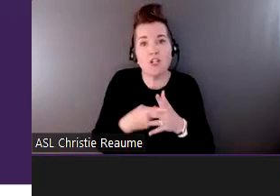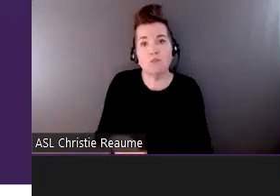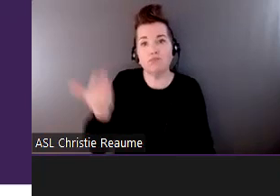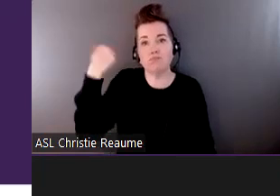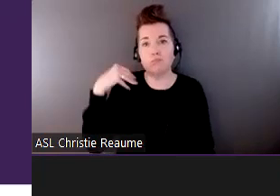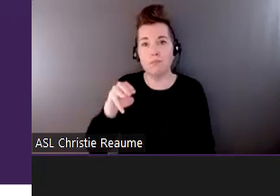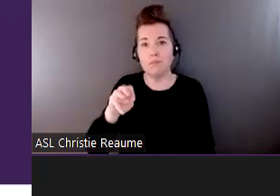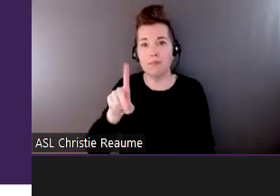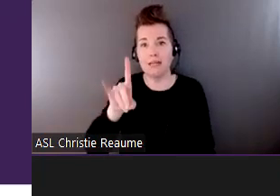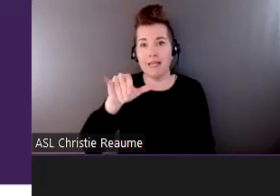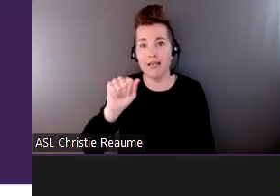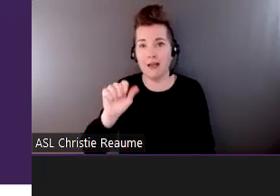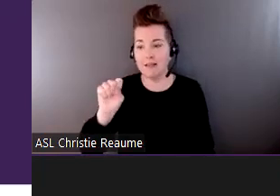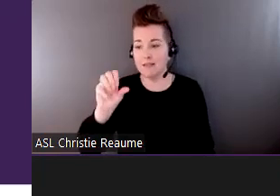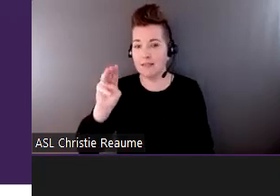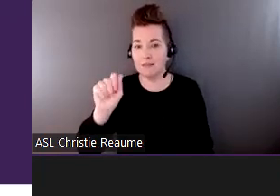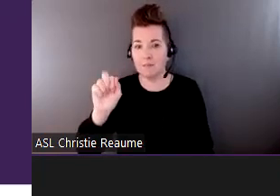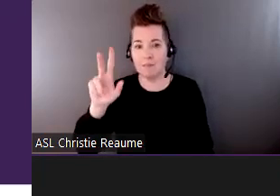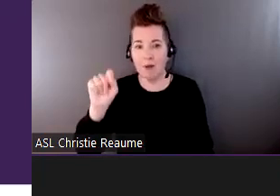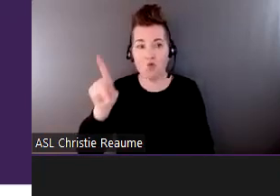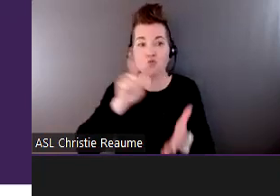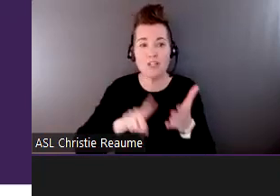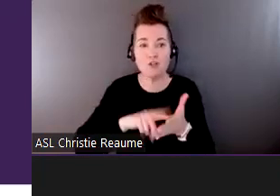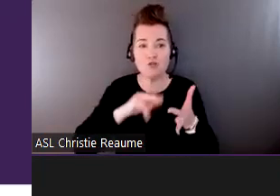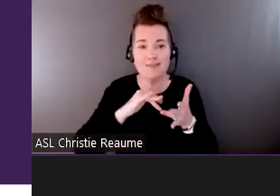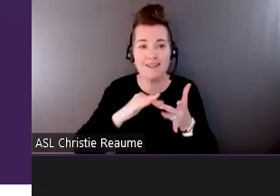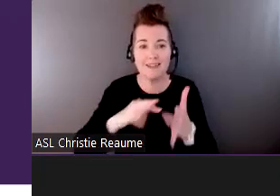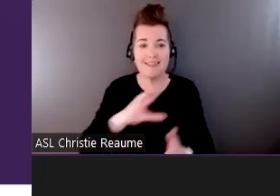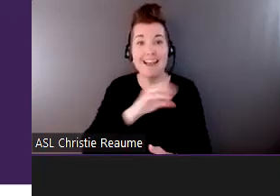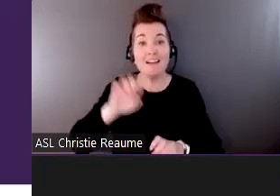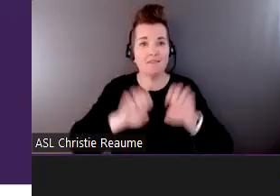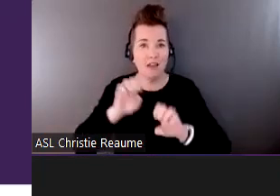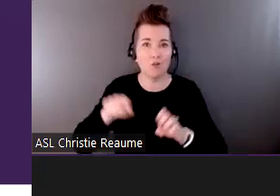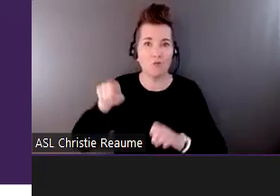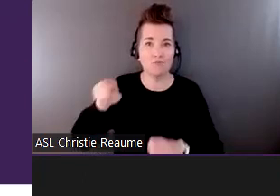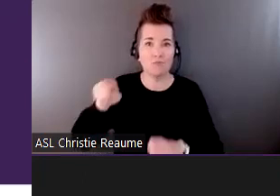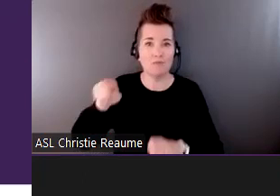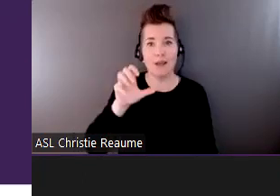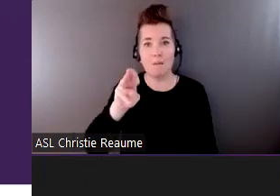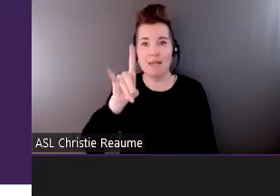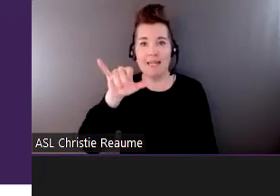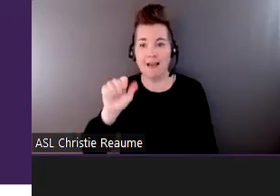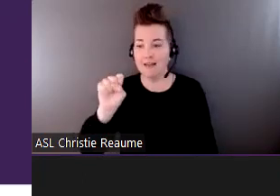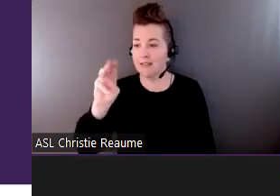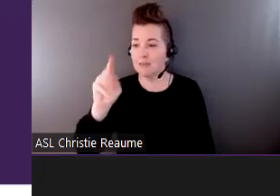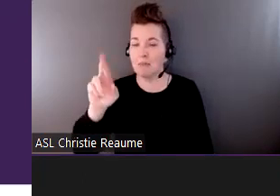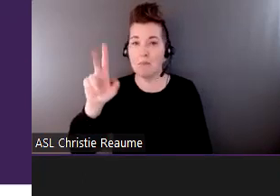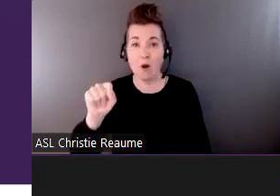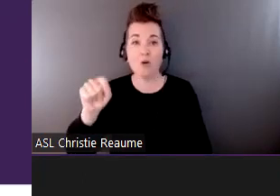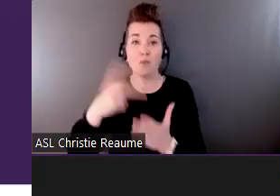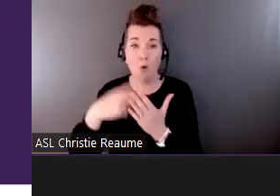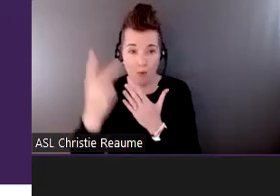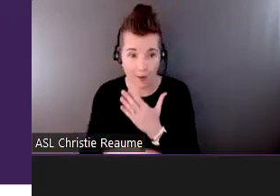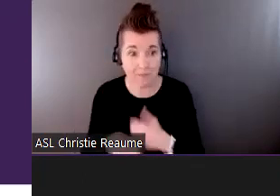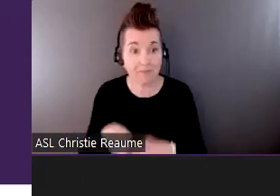and evaluations of the media smarts program she also is an adjunct research